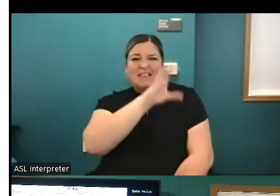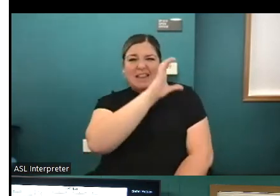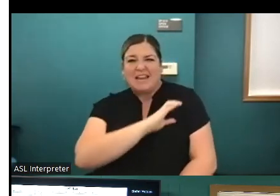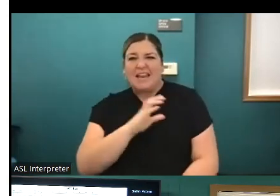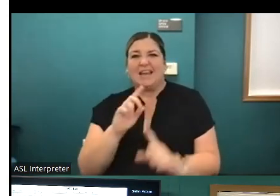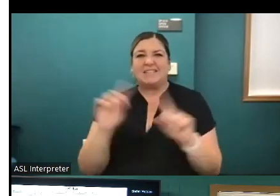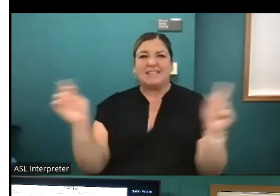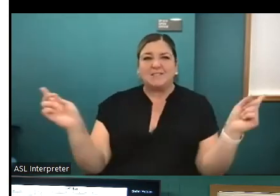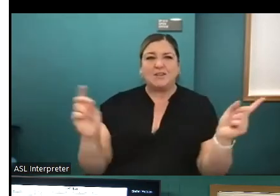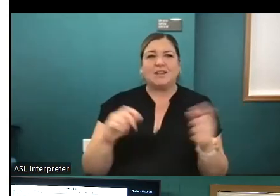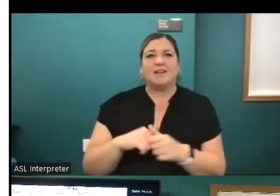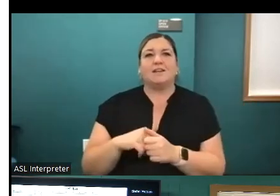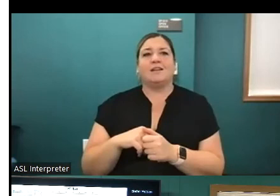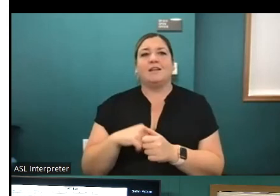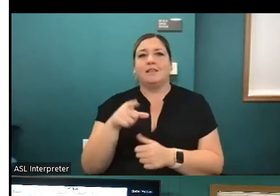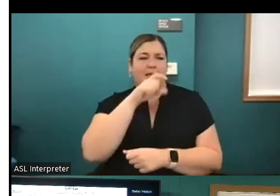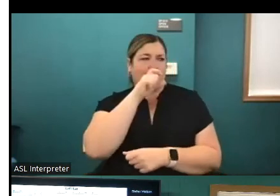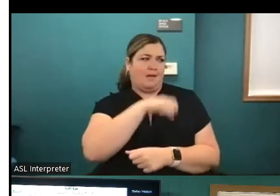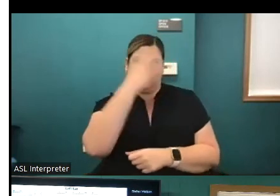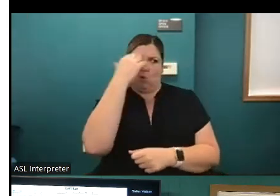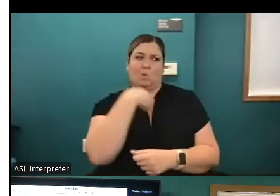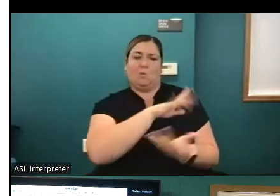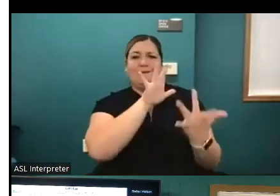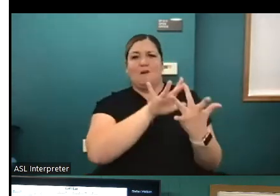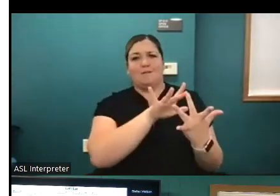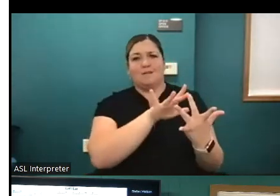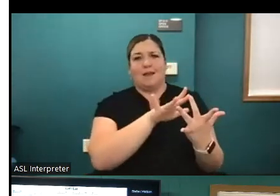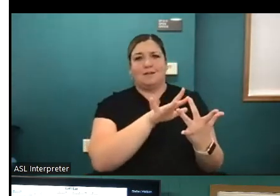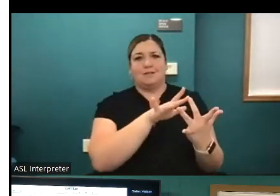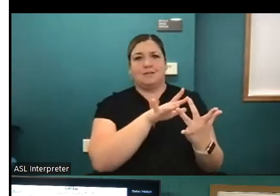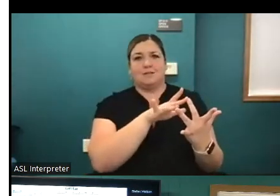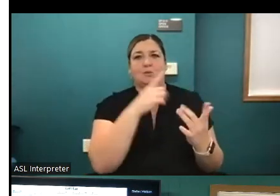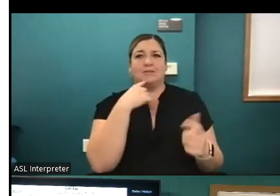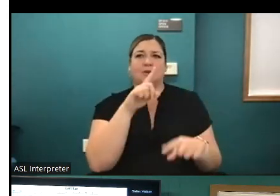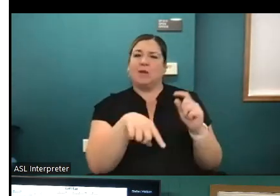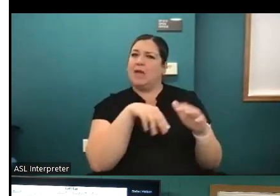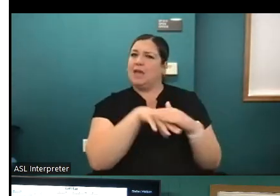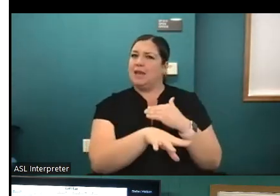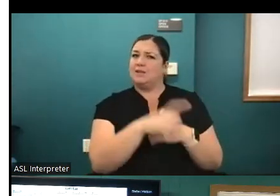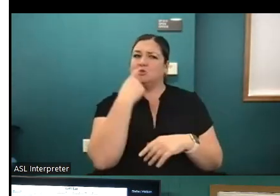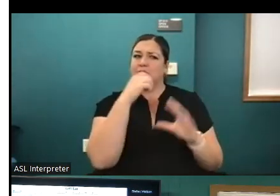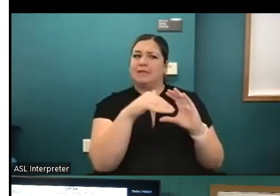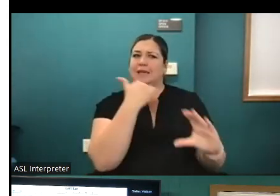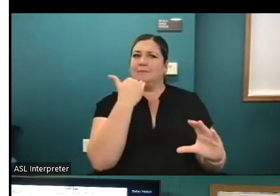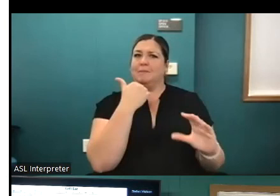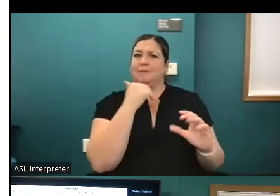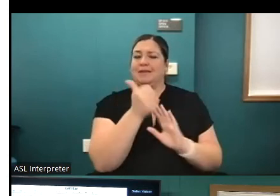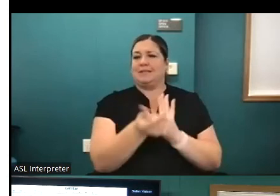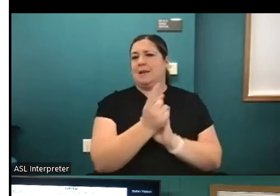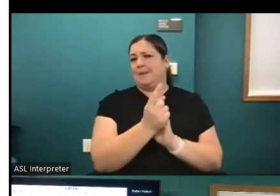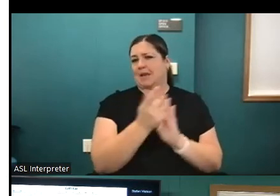know, and so I it's love it different. when they know that we're in contact. It's like, well, you're saying you can't get in, but she just emailed me back within 10